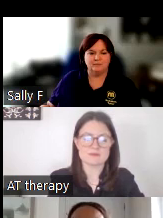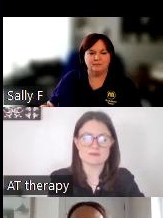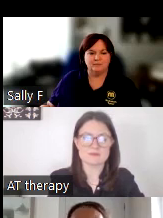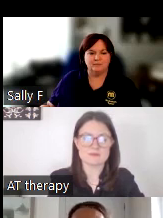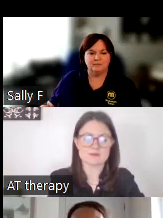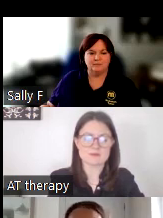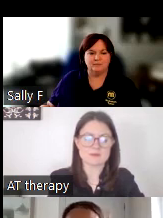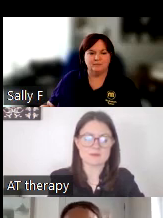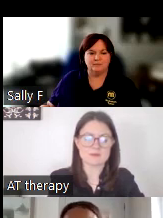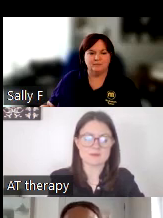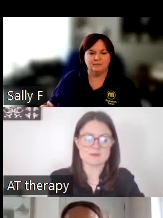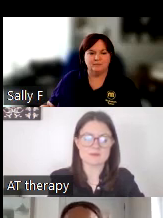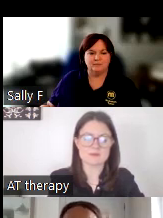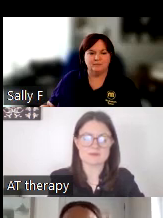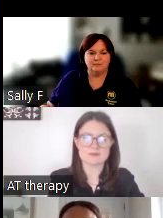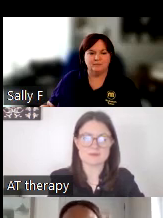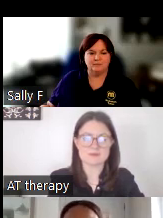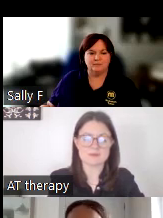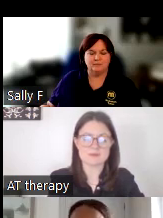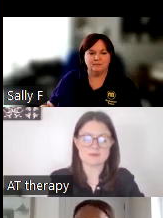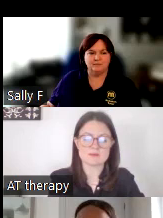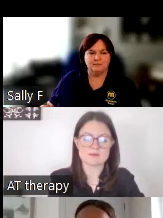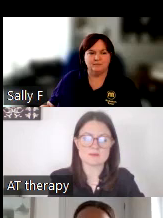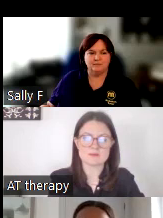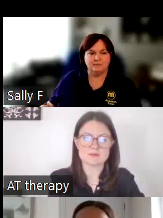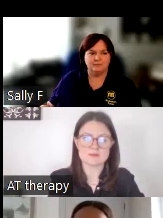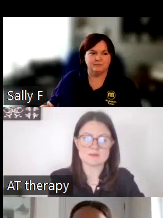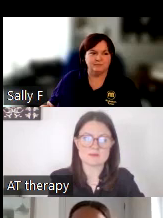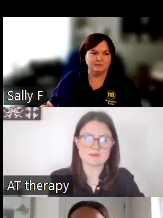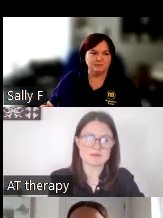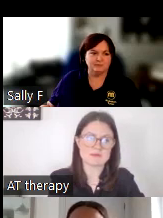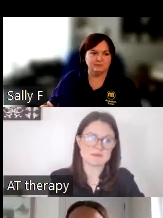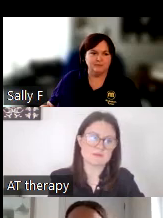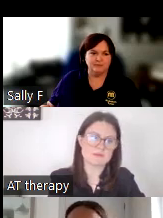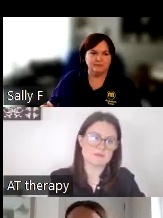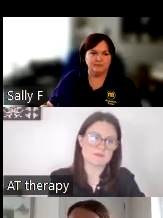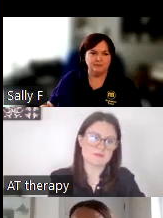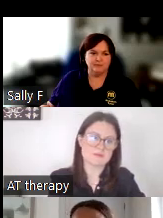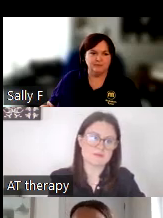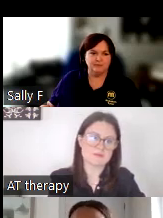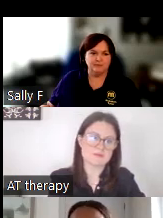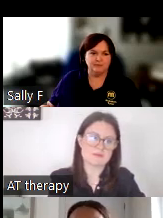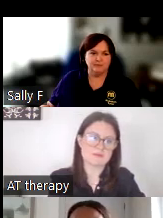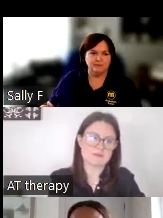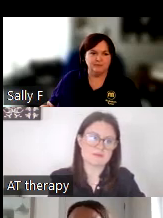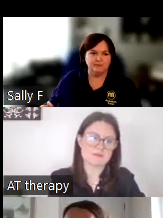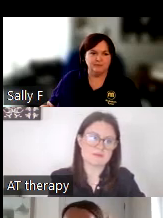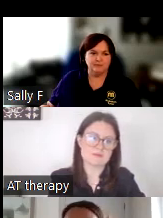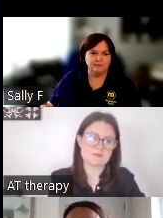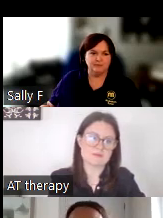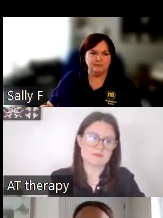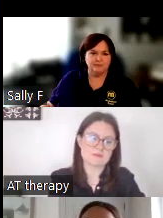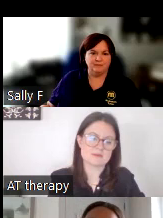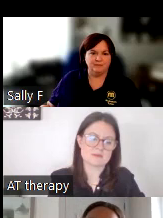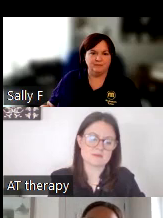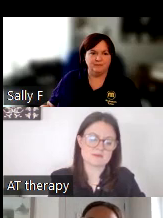say and sign hello to each other. We'd always kind of do a little bit of a check-in to see how they're feeling, to have the Makaton symbols for happy, sad,